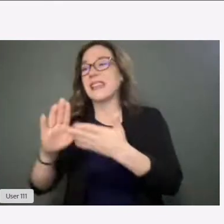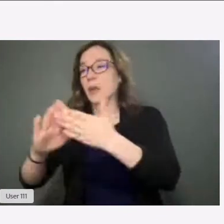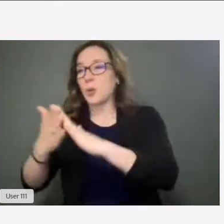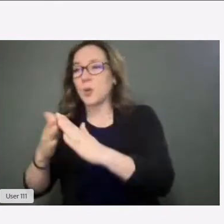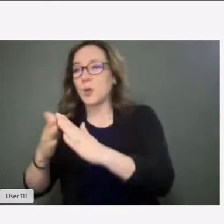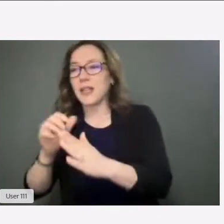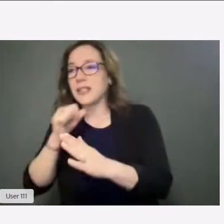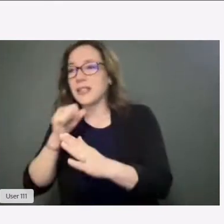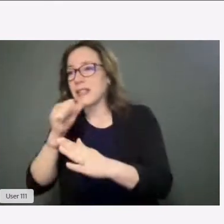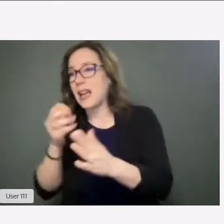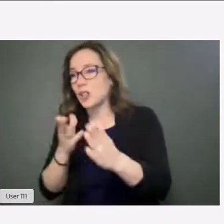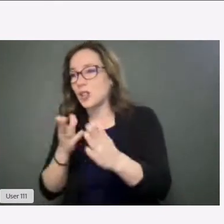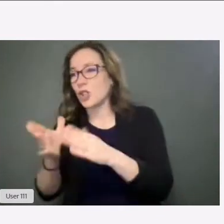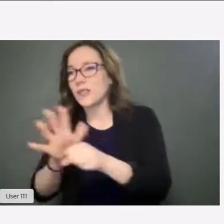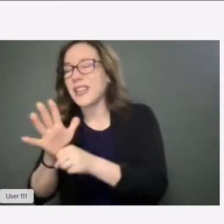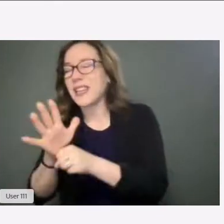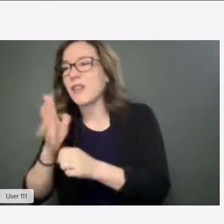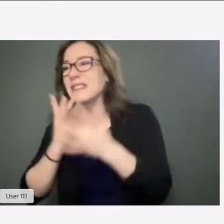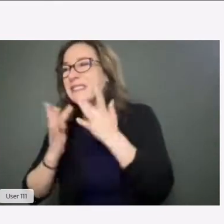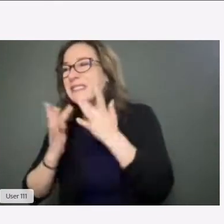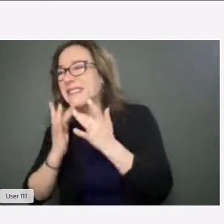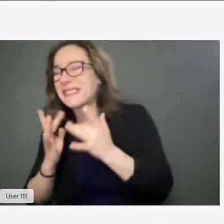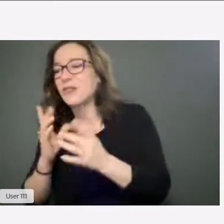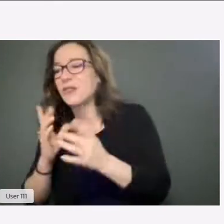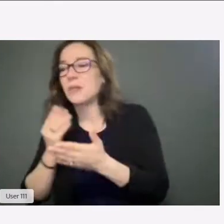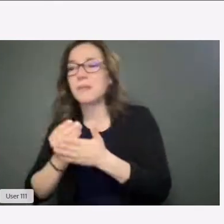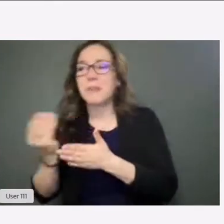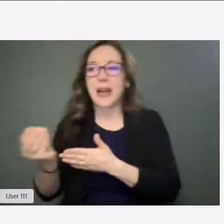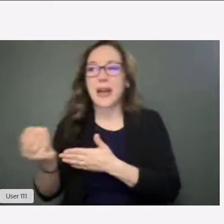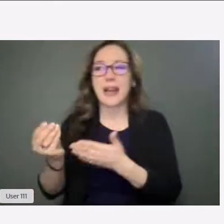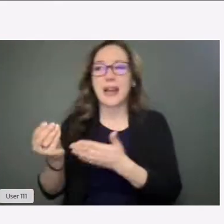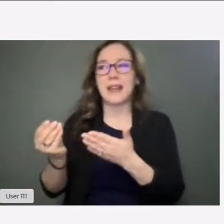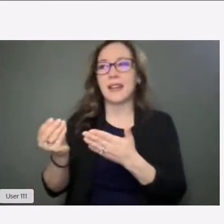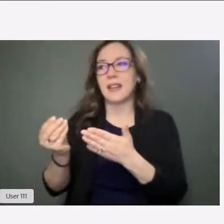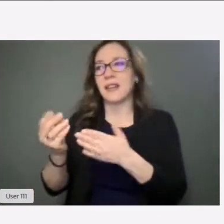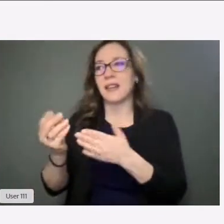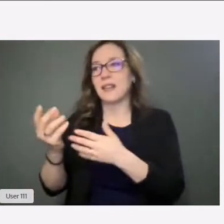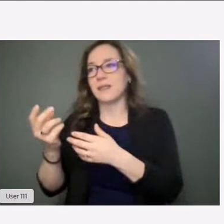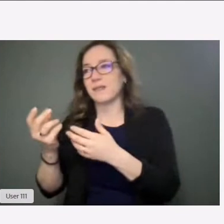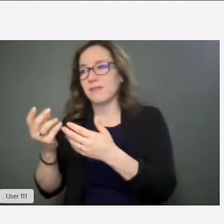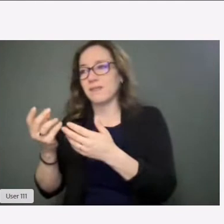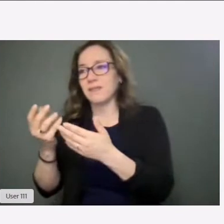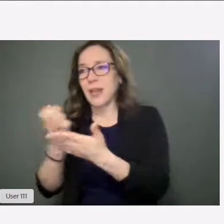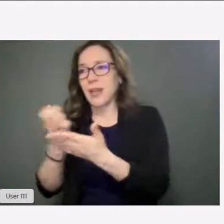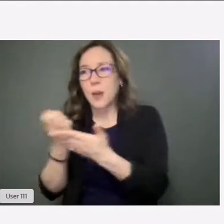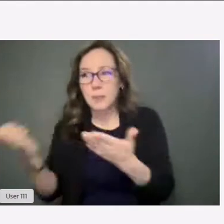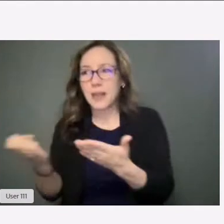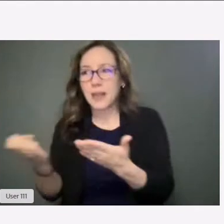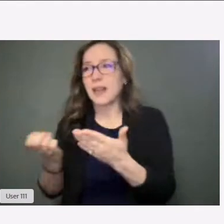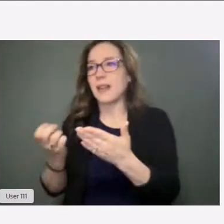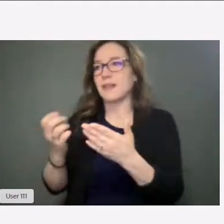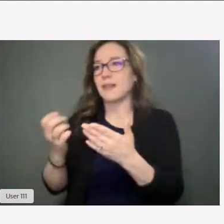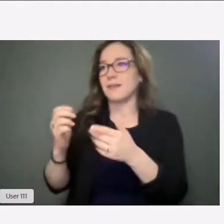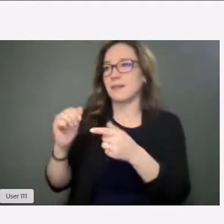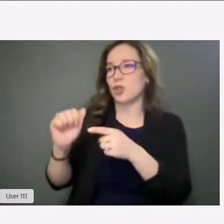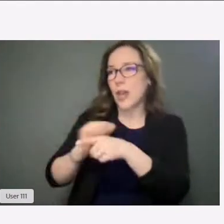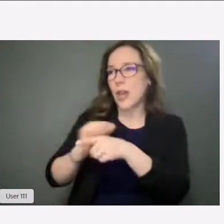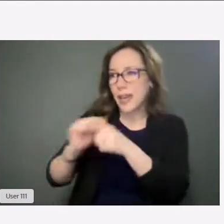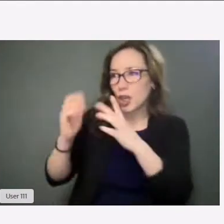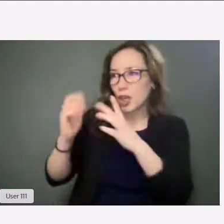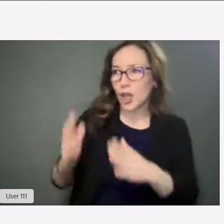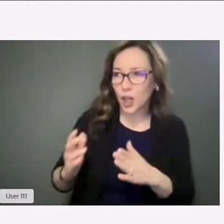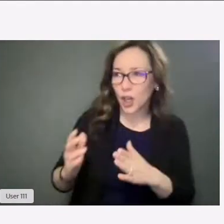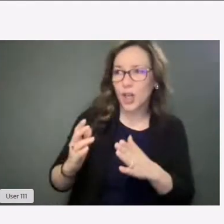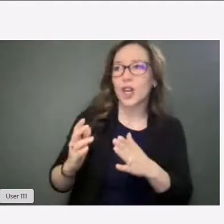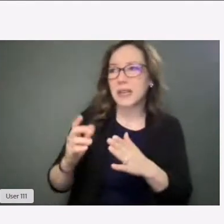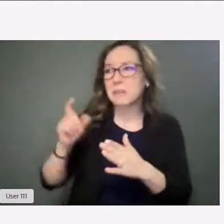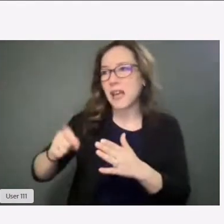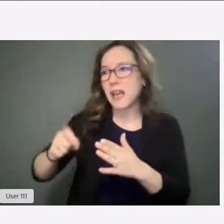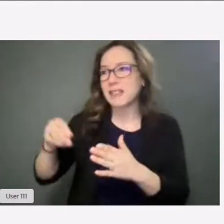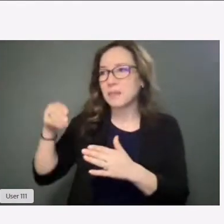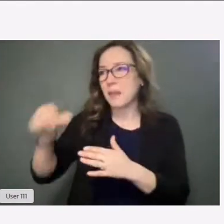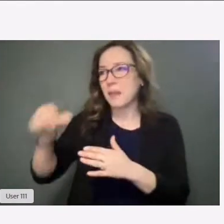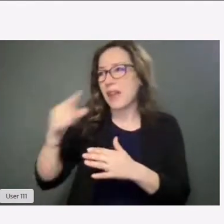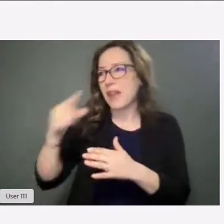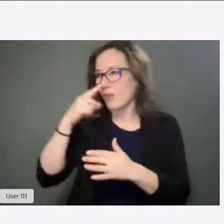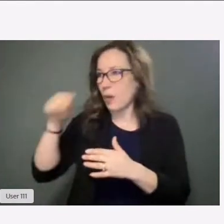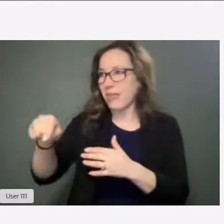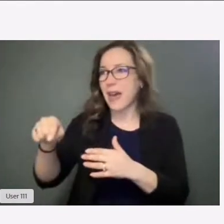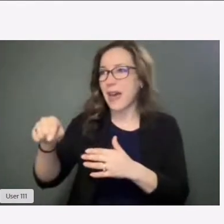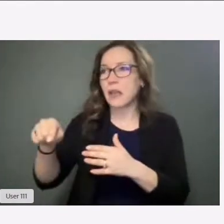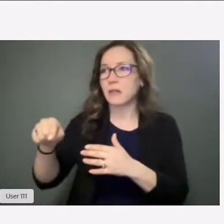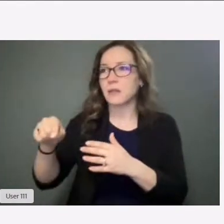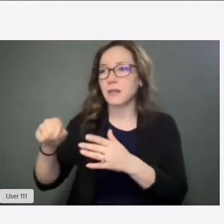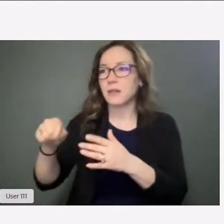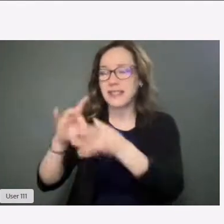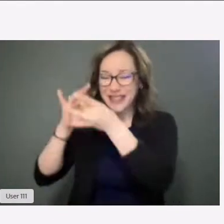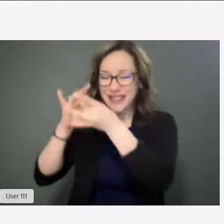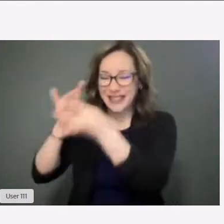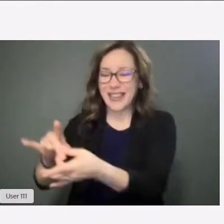buy equipment for that CERT team, you got to buy a trainer for that CERT team. We will look favorably, obviously, upon those costs, because those are clearly eligible because they're linked